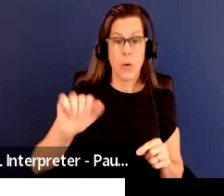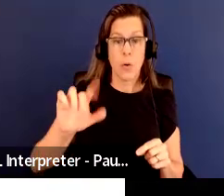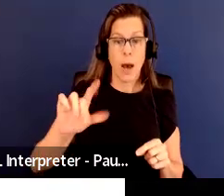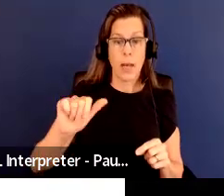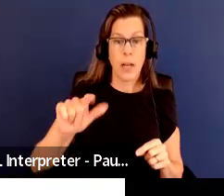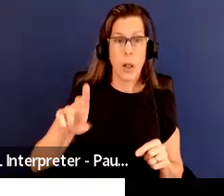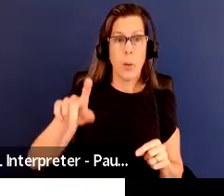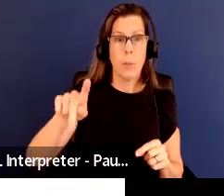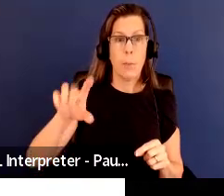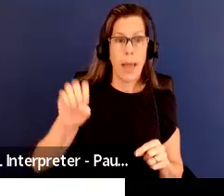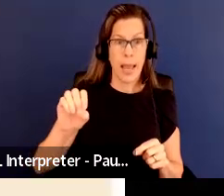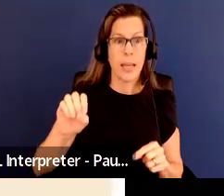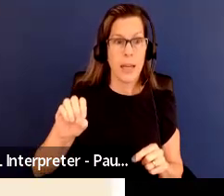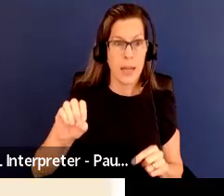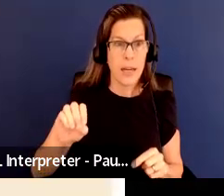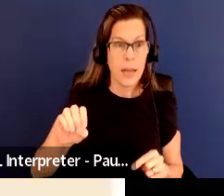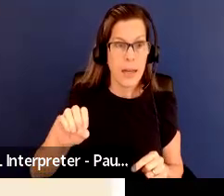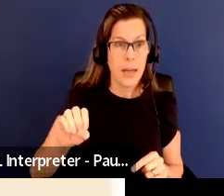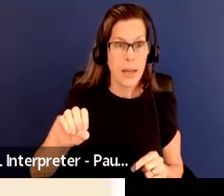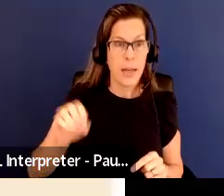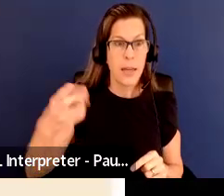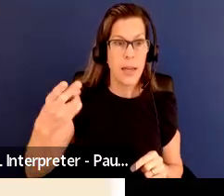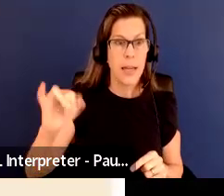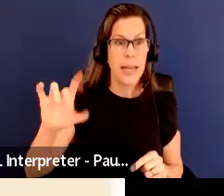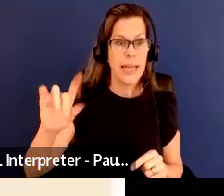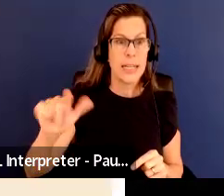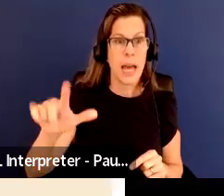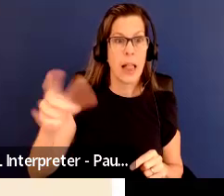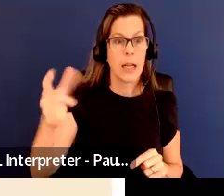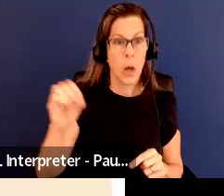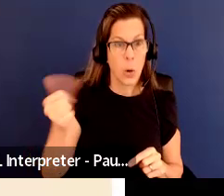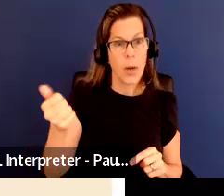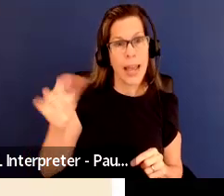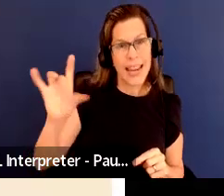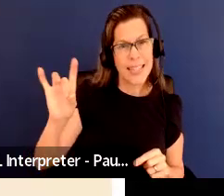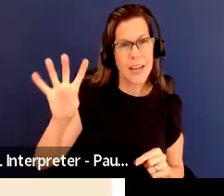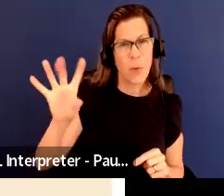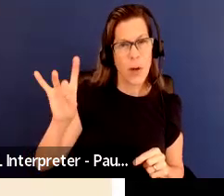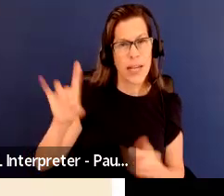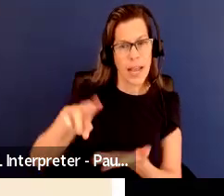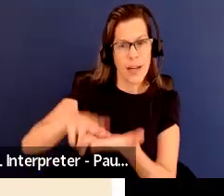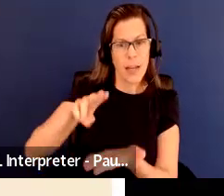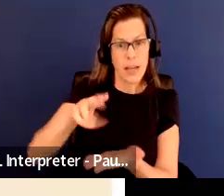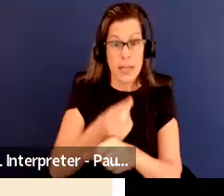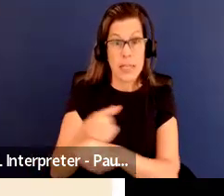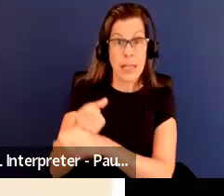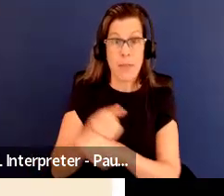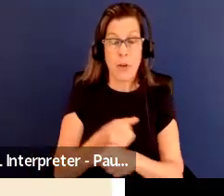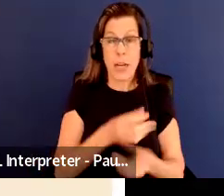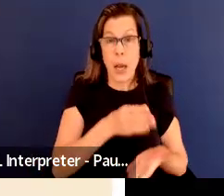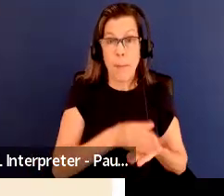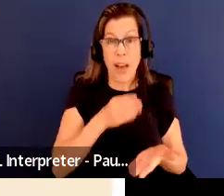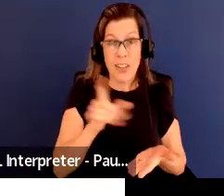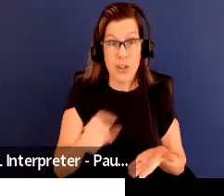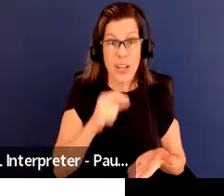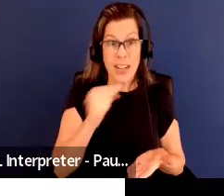And that treaty was in 1848. So slavery is abolished. It should not even